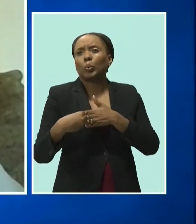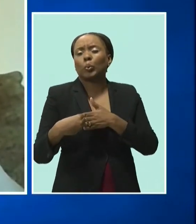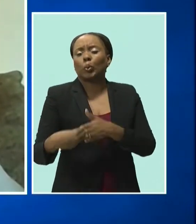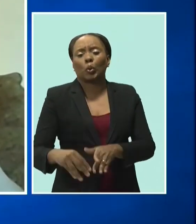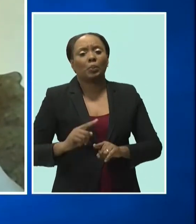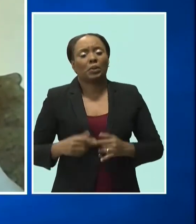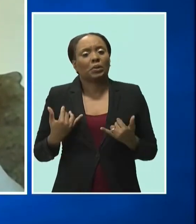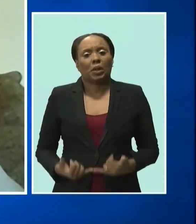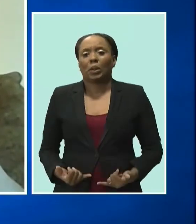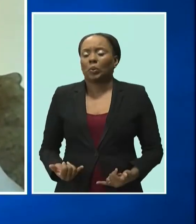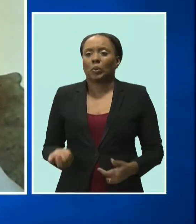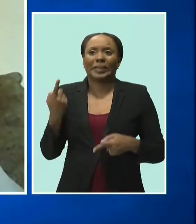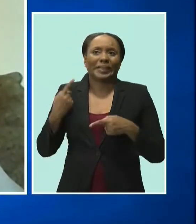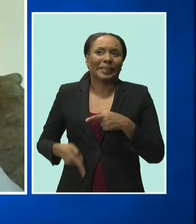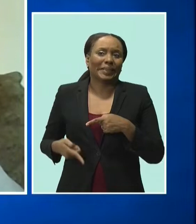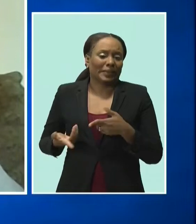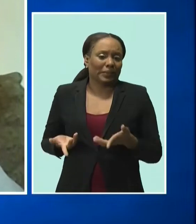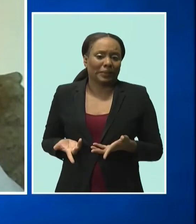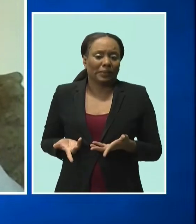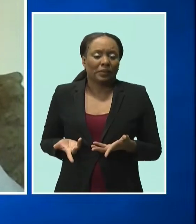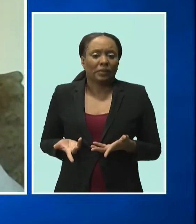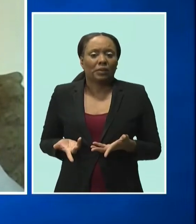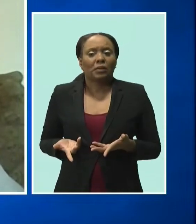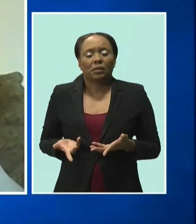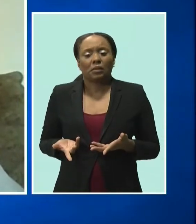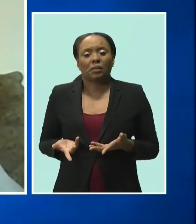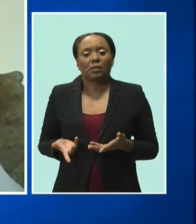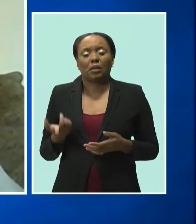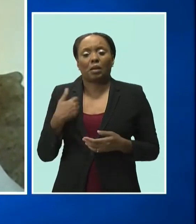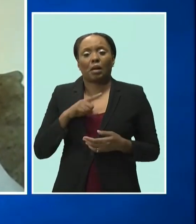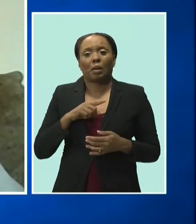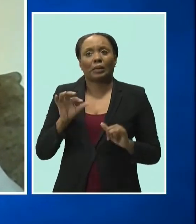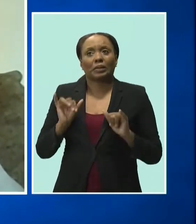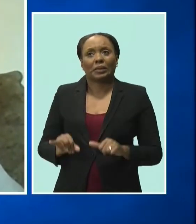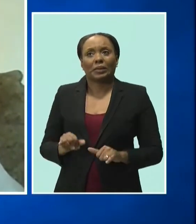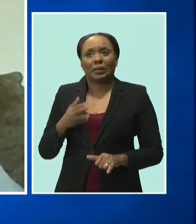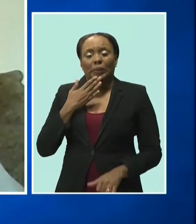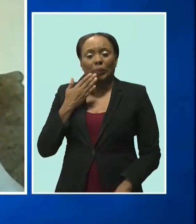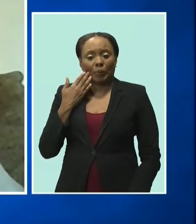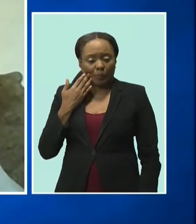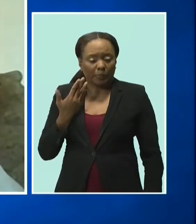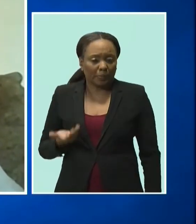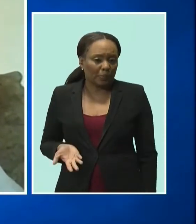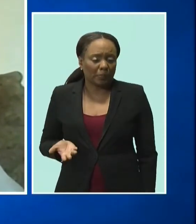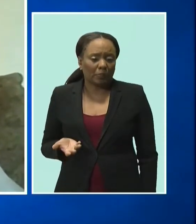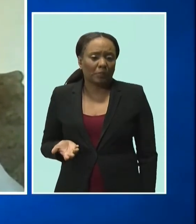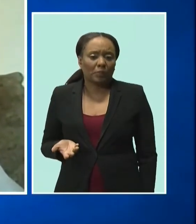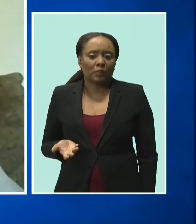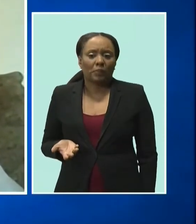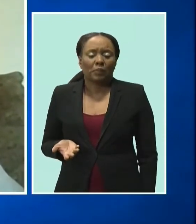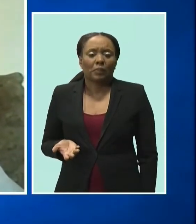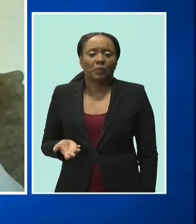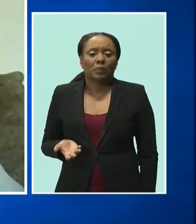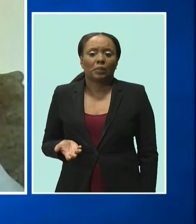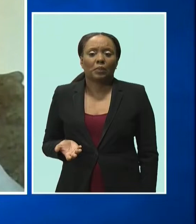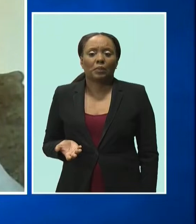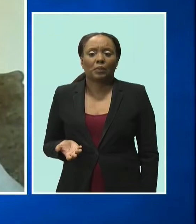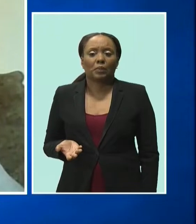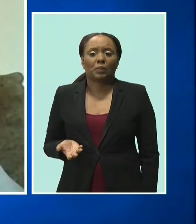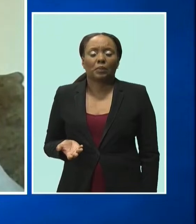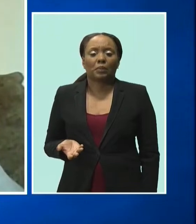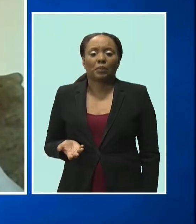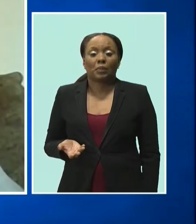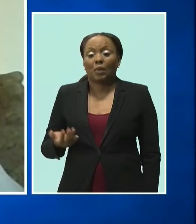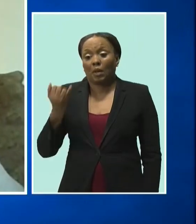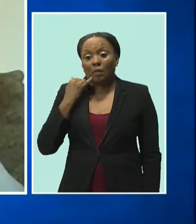that to happen. So we stay at home and we would use the telephone to make